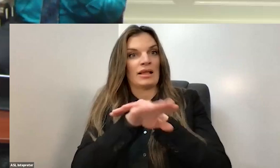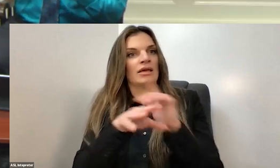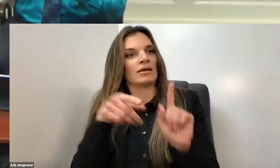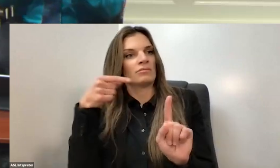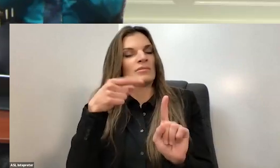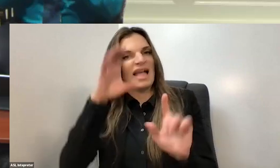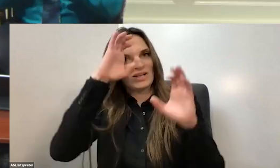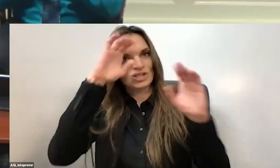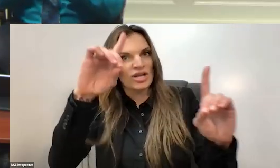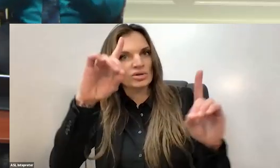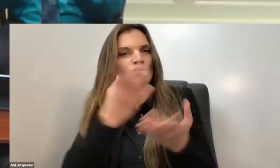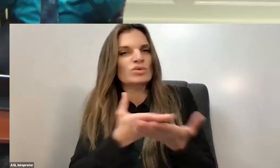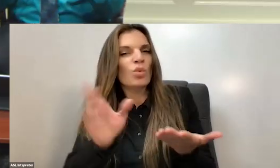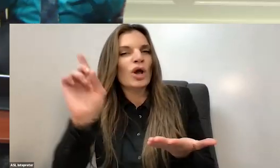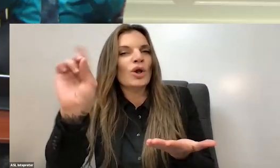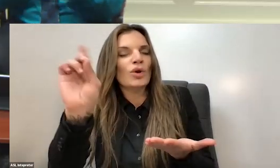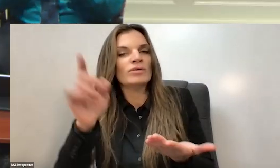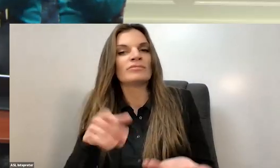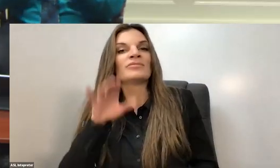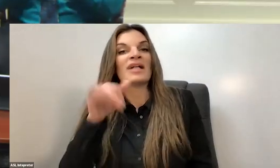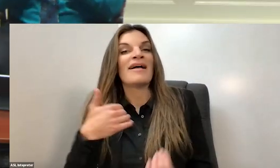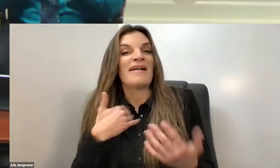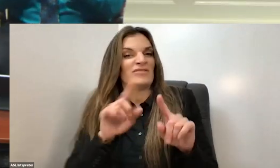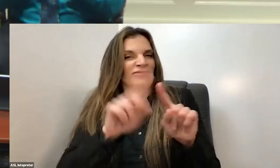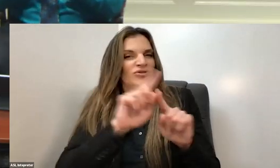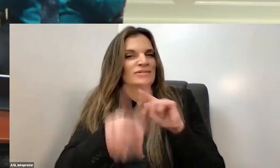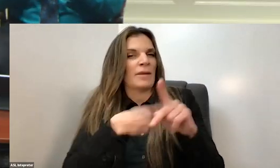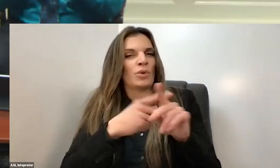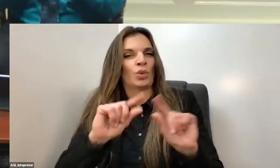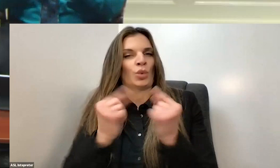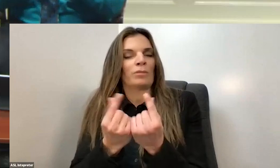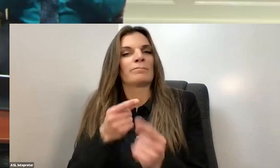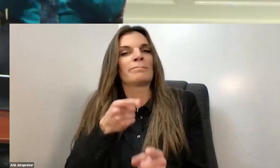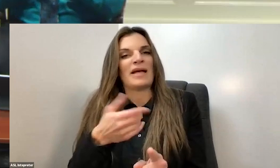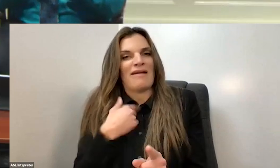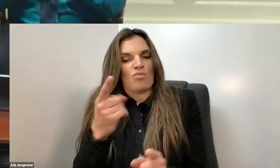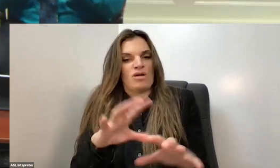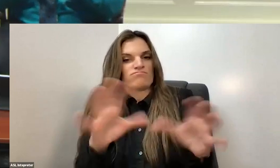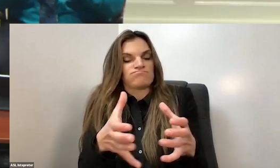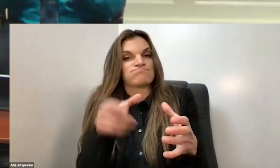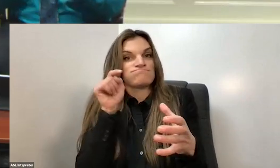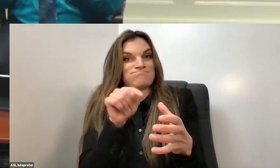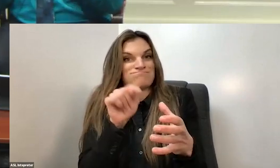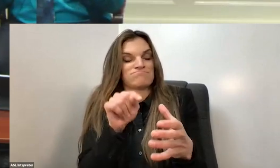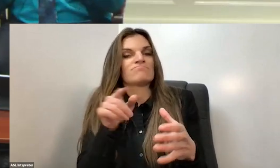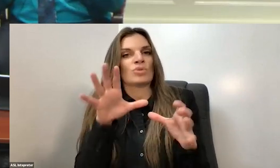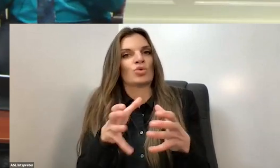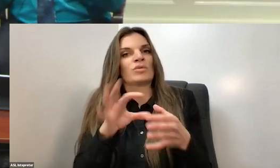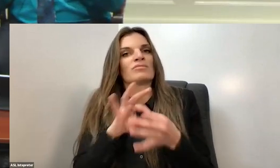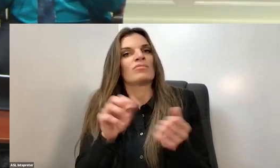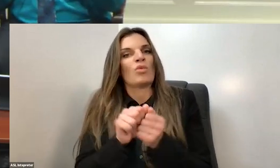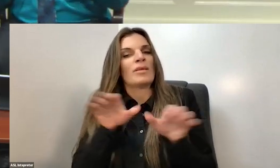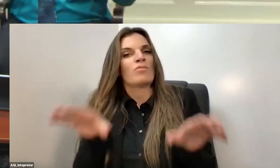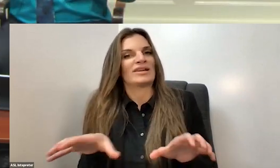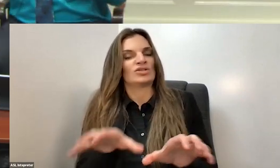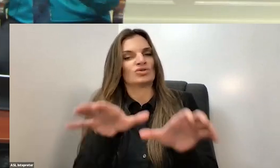that Michael mentioned earlier, the EDUCAUSE community group. It's a group of practitioners, maybe not what you might formally consider